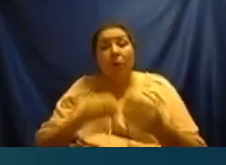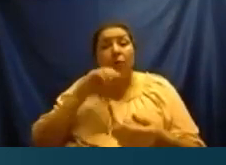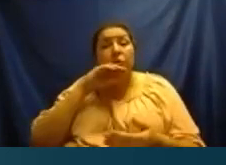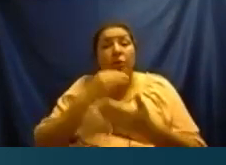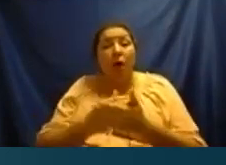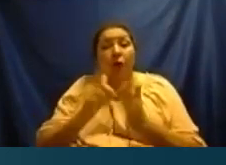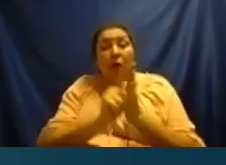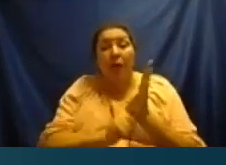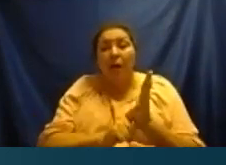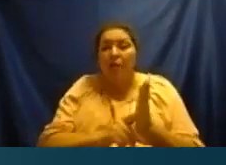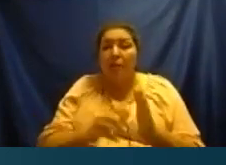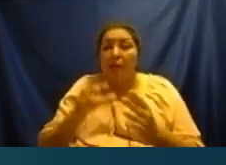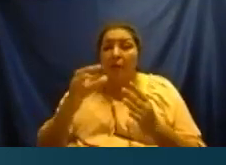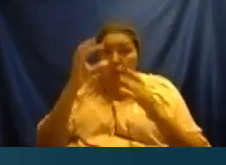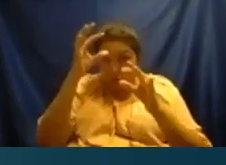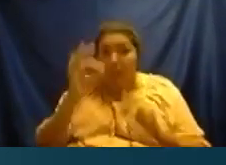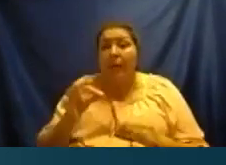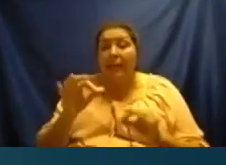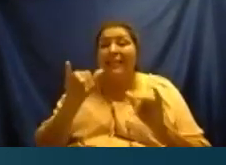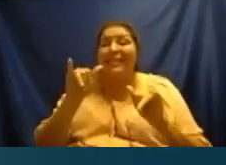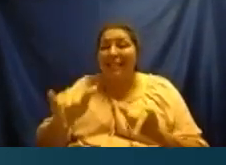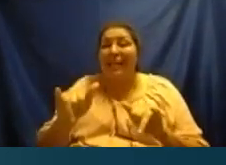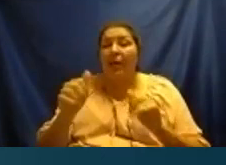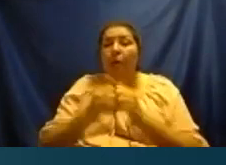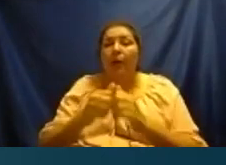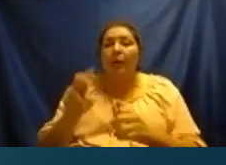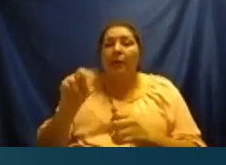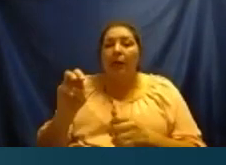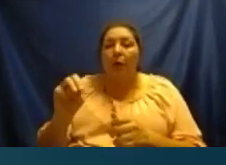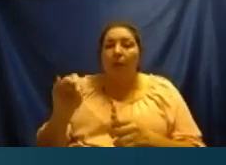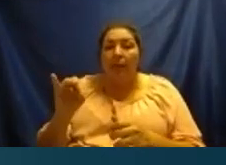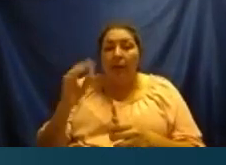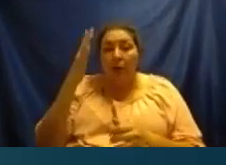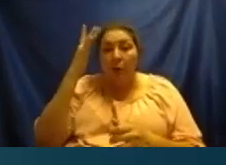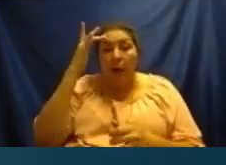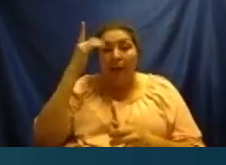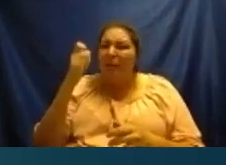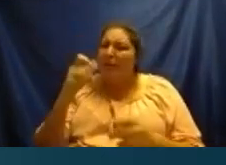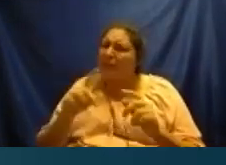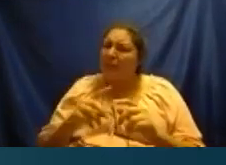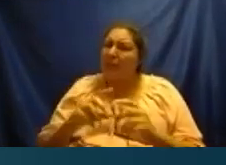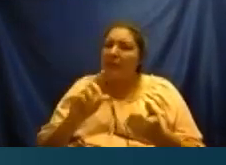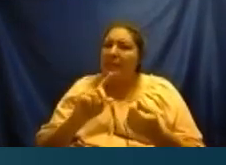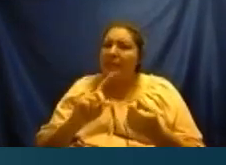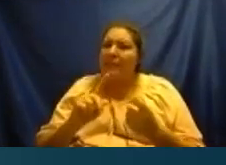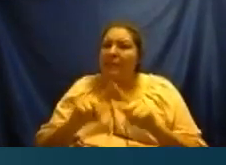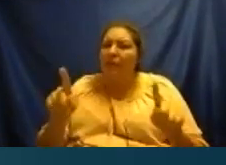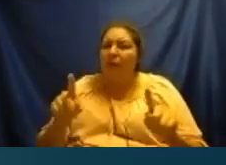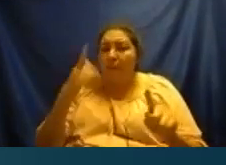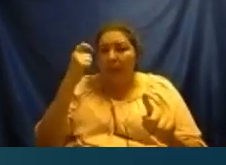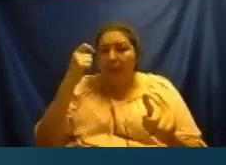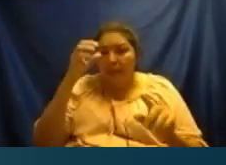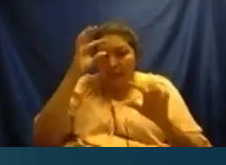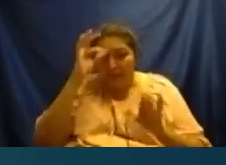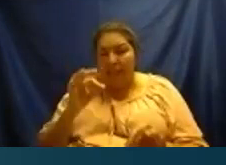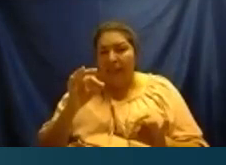is highly unusual. They are, in essence, leaving their families and going